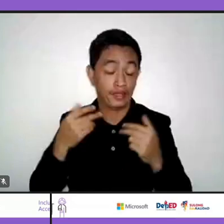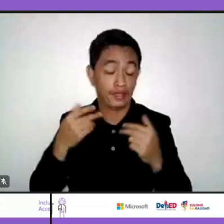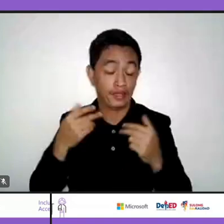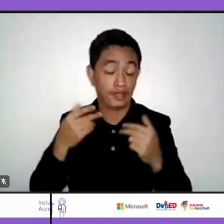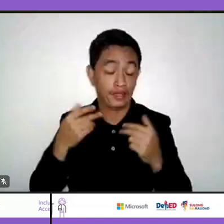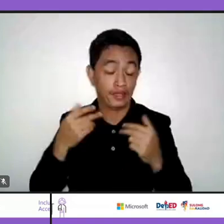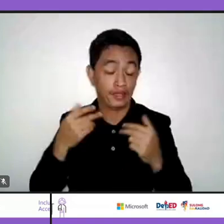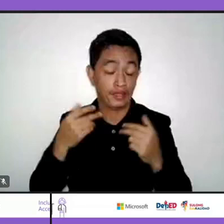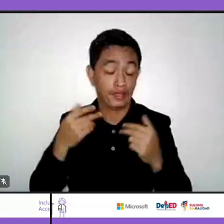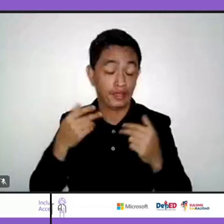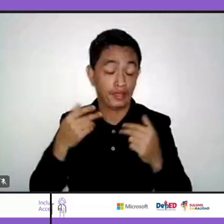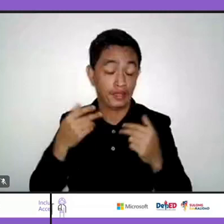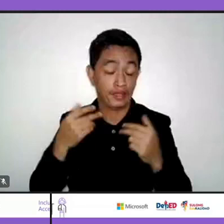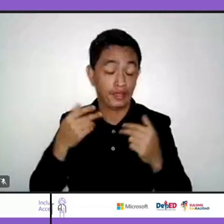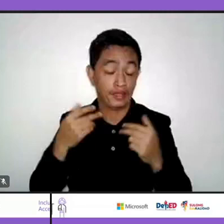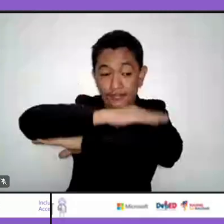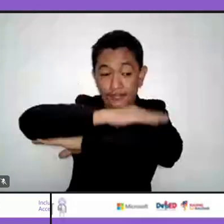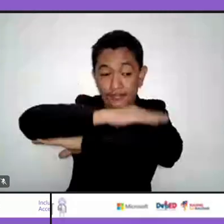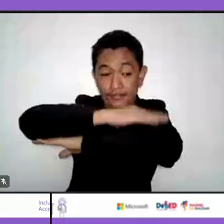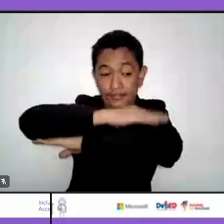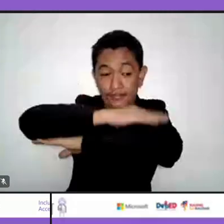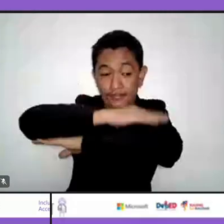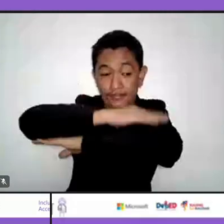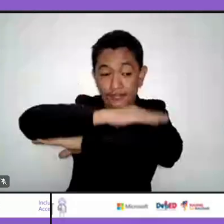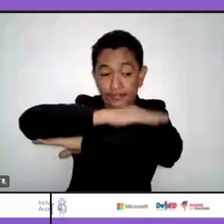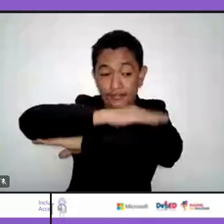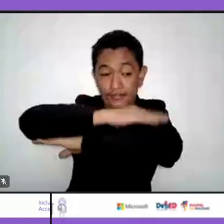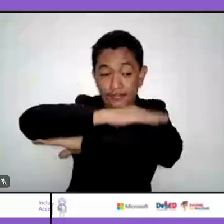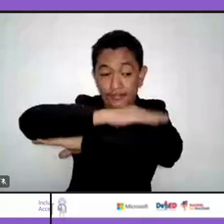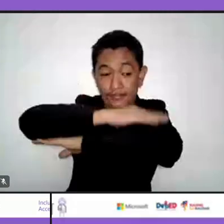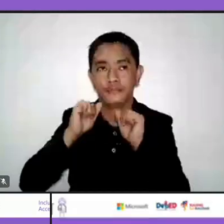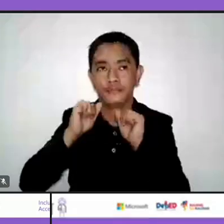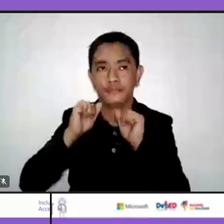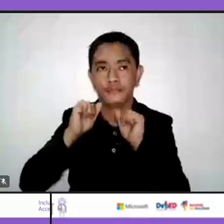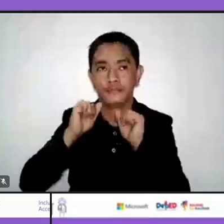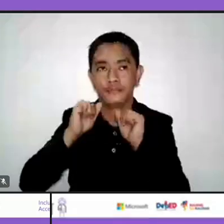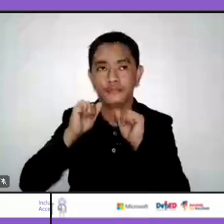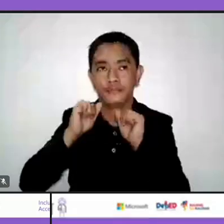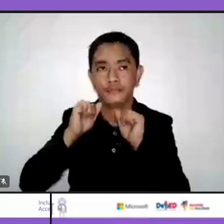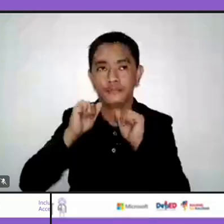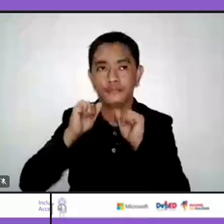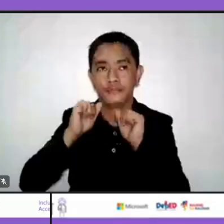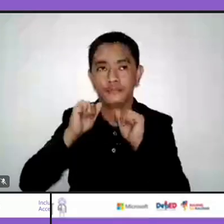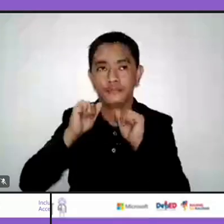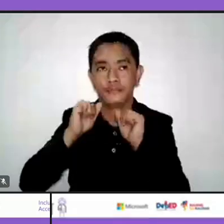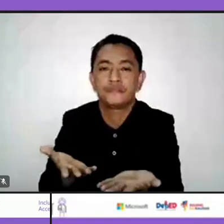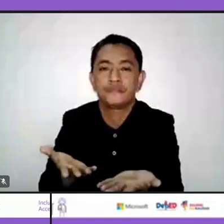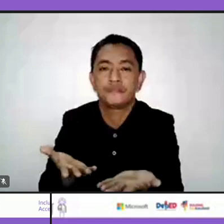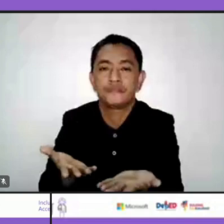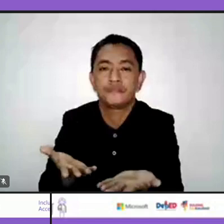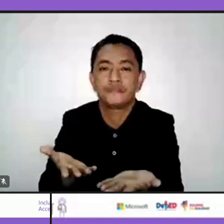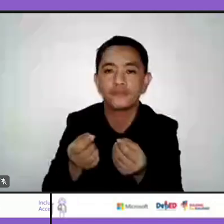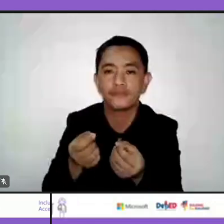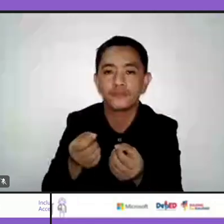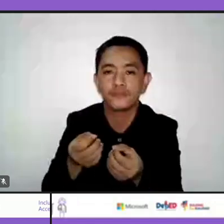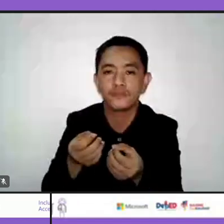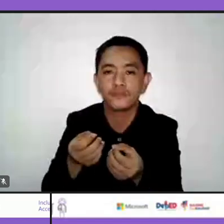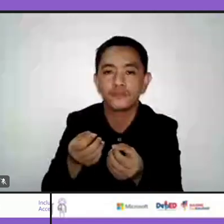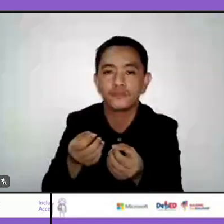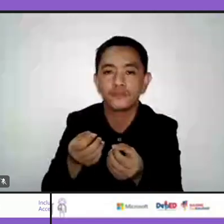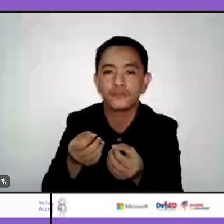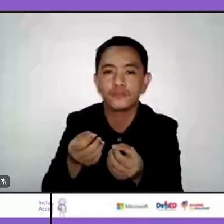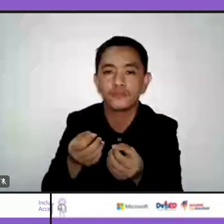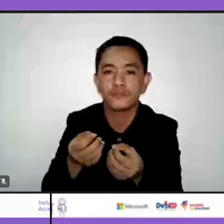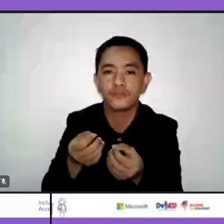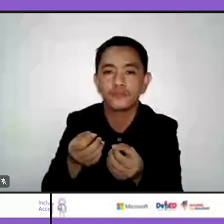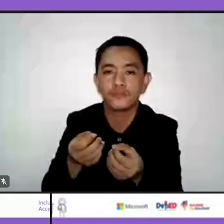definitely something that will, you know, quickly help the parent not overwhelmed, perhaps. But it's